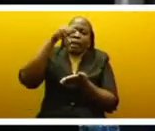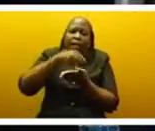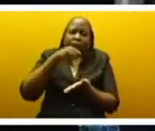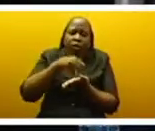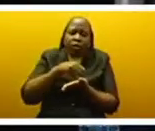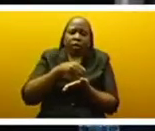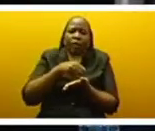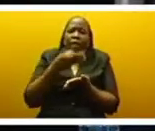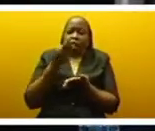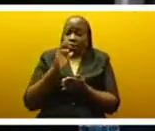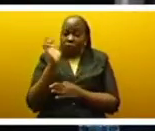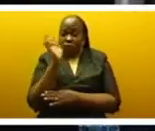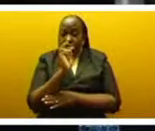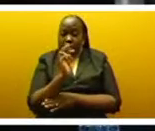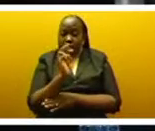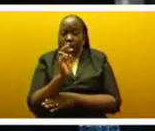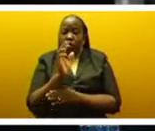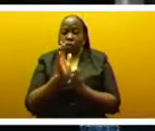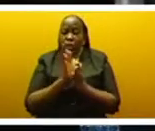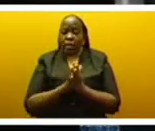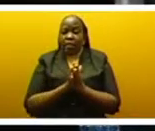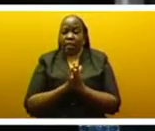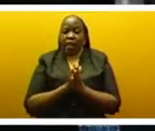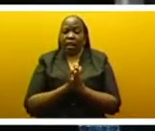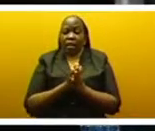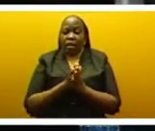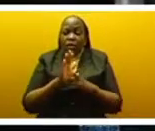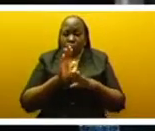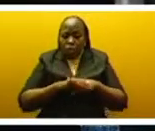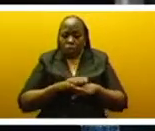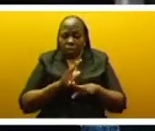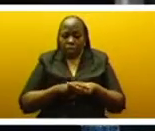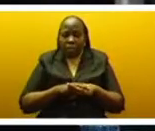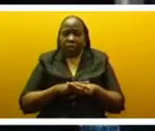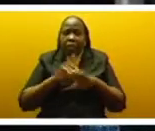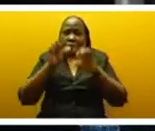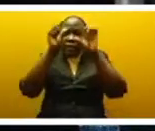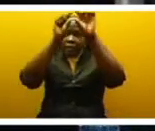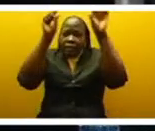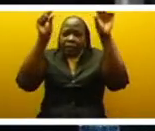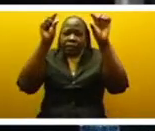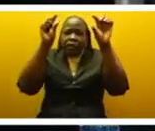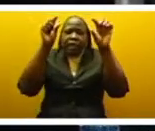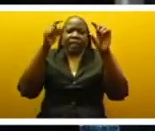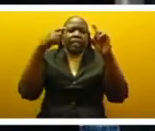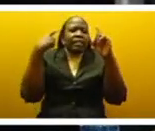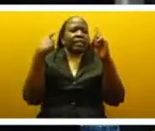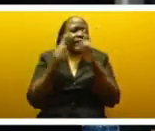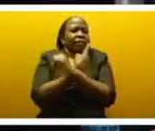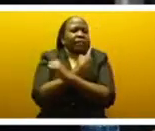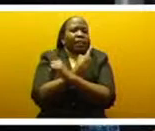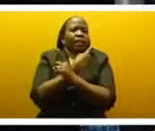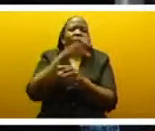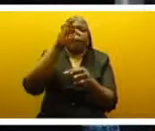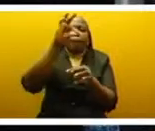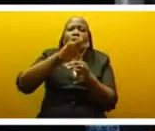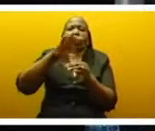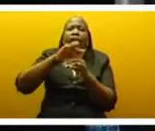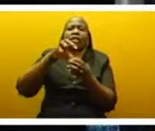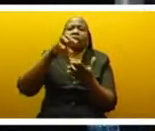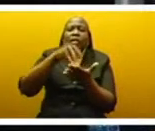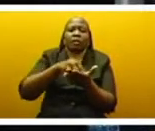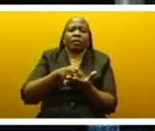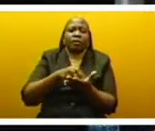when you read them with a QR code, the serial number that shows up is for a different polling station. The problems are